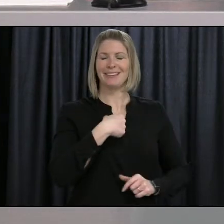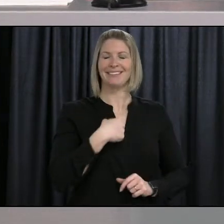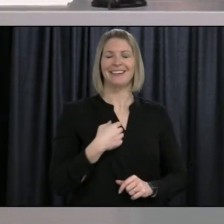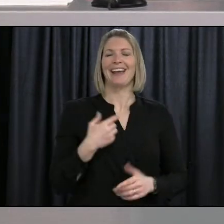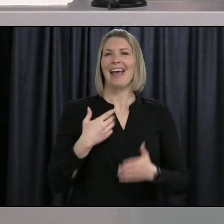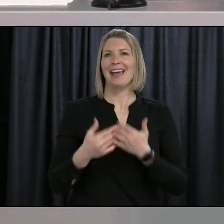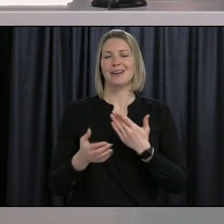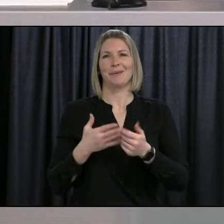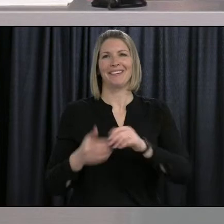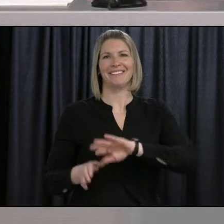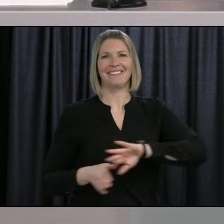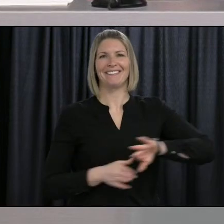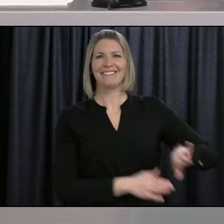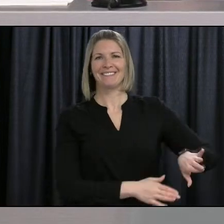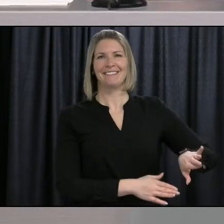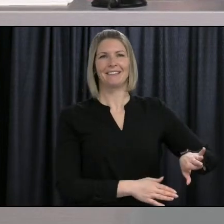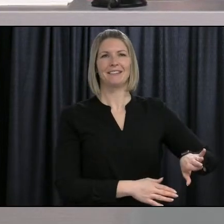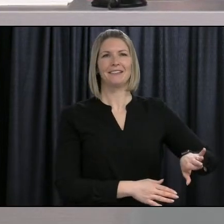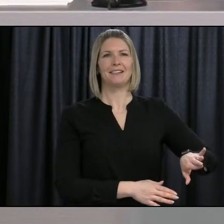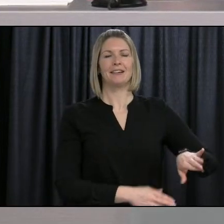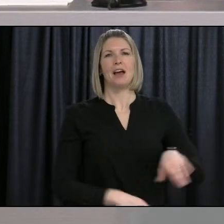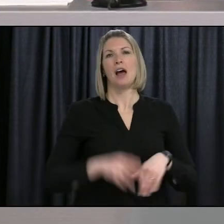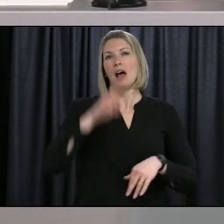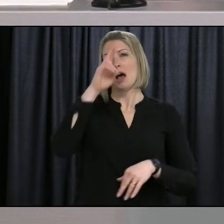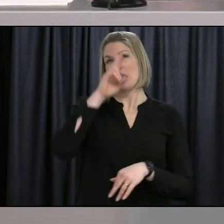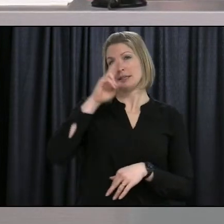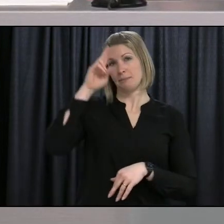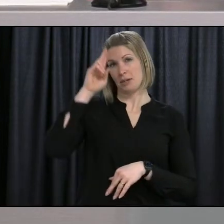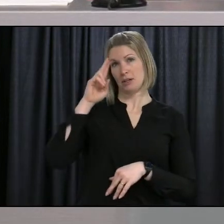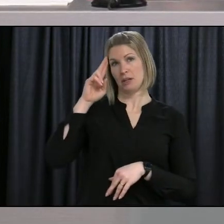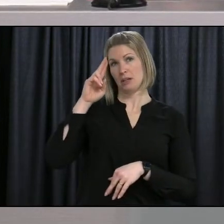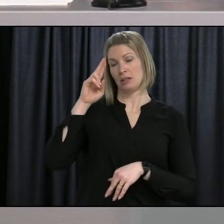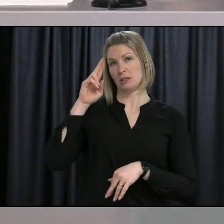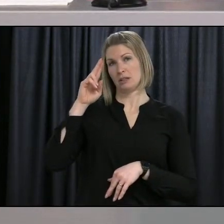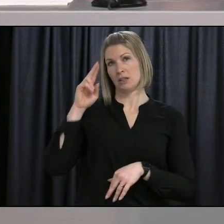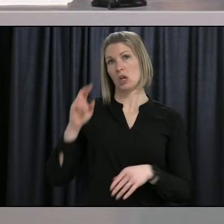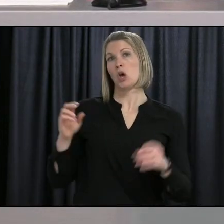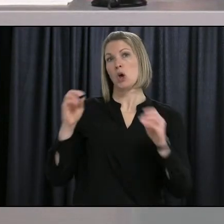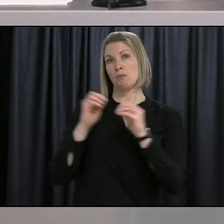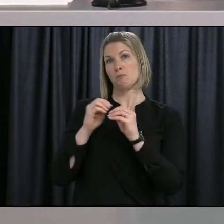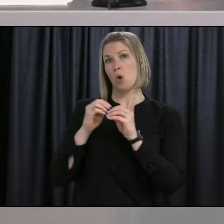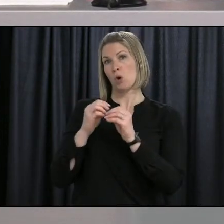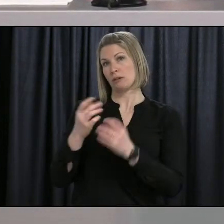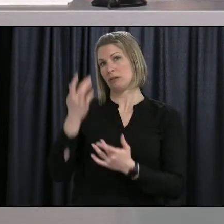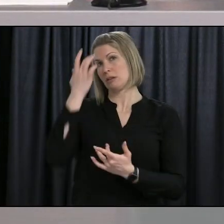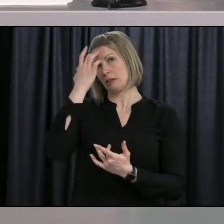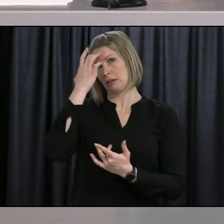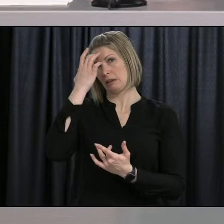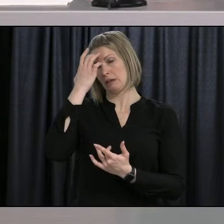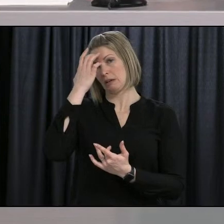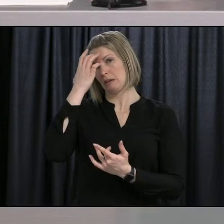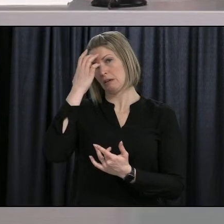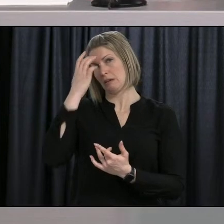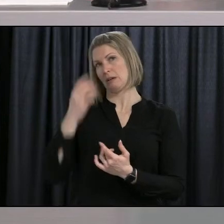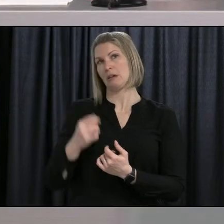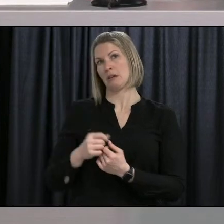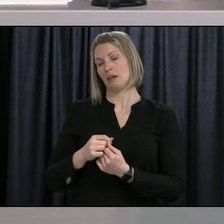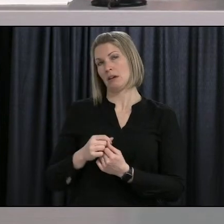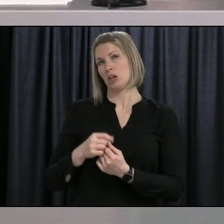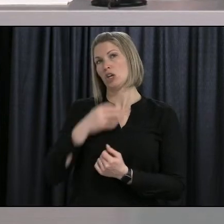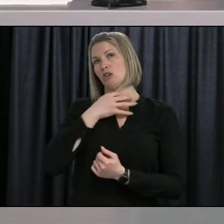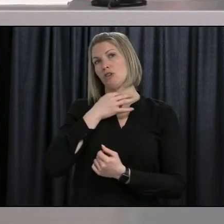about further hospitalizations, since that statistic tends to lag the actual positive